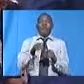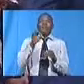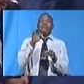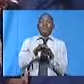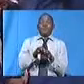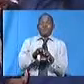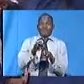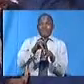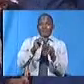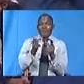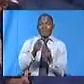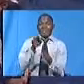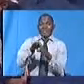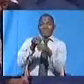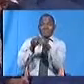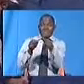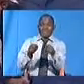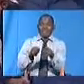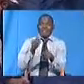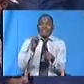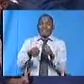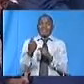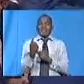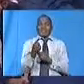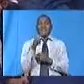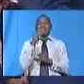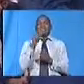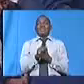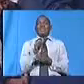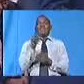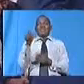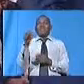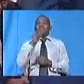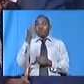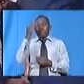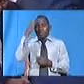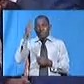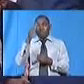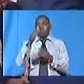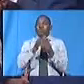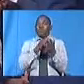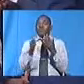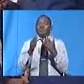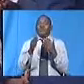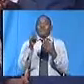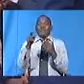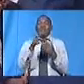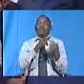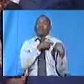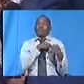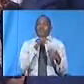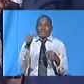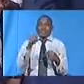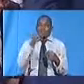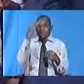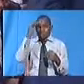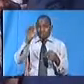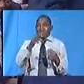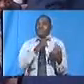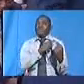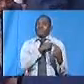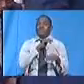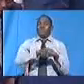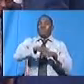agents themselves cannot honestly say that they were not aware of what they were supposed to perform on behalf